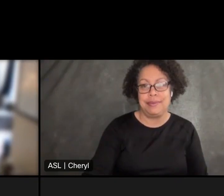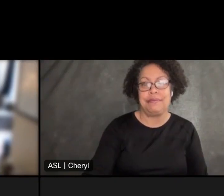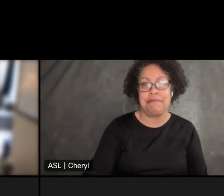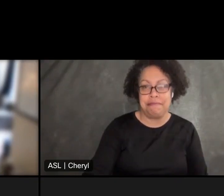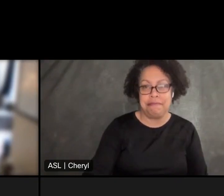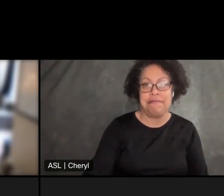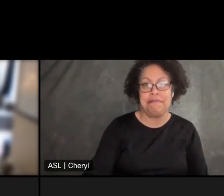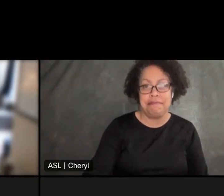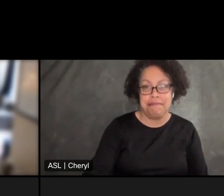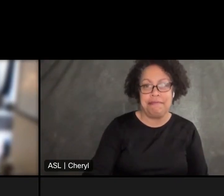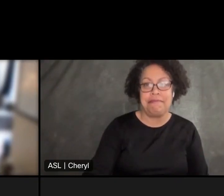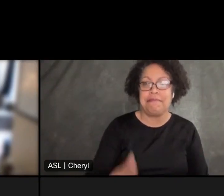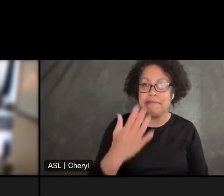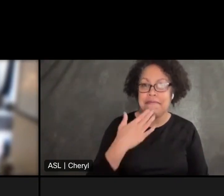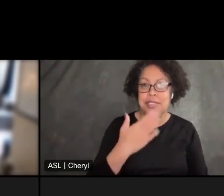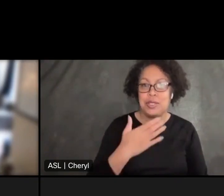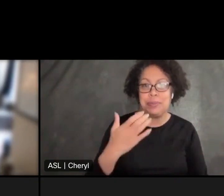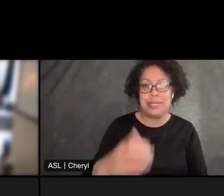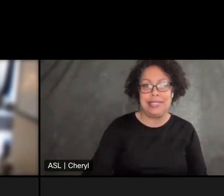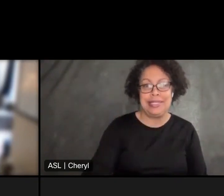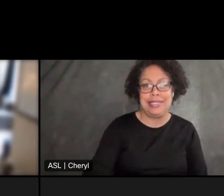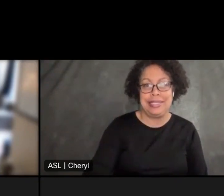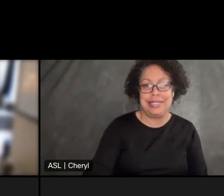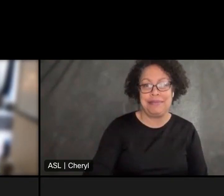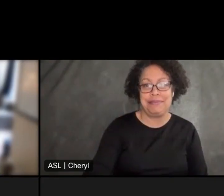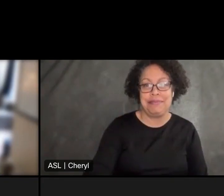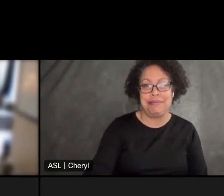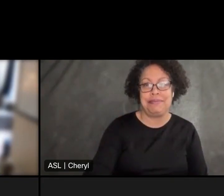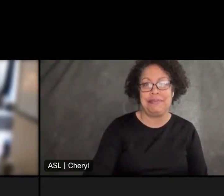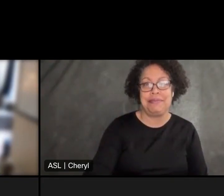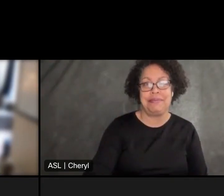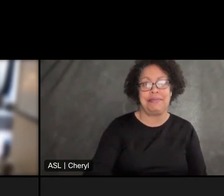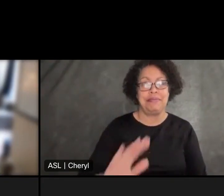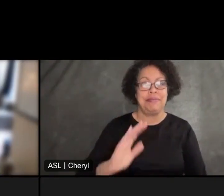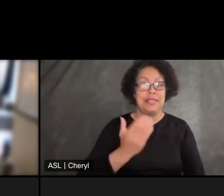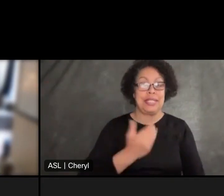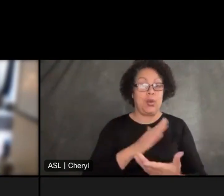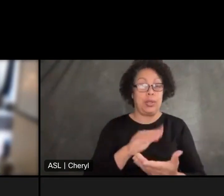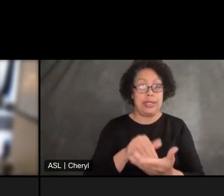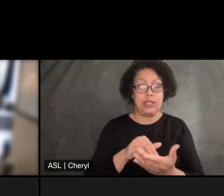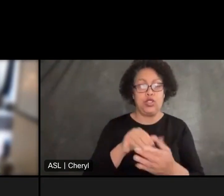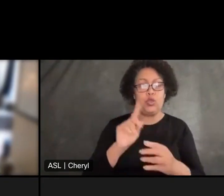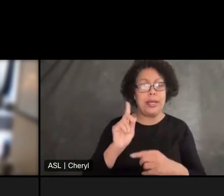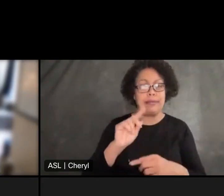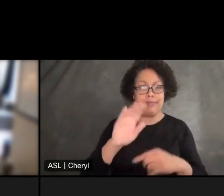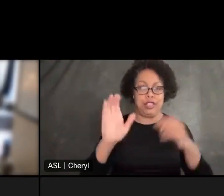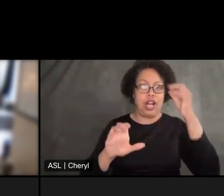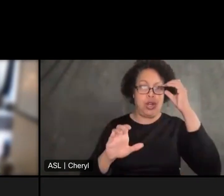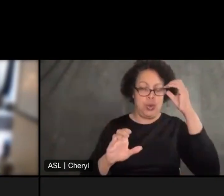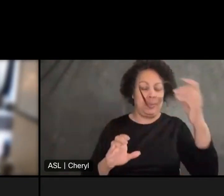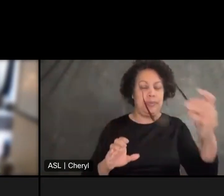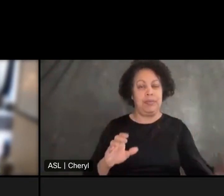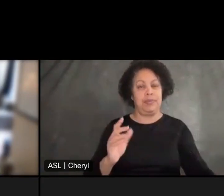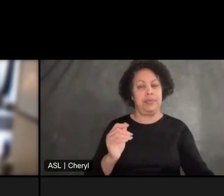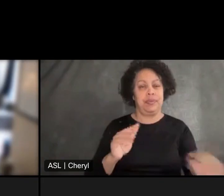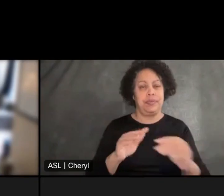Excellent. Thank you so much. Our center is headquartered in Chicago, the unceded homelands of